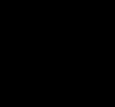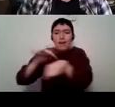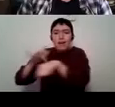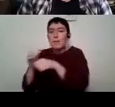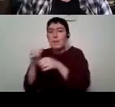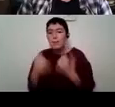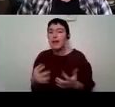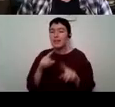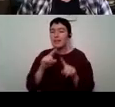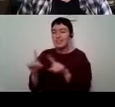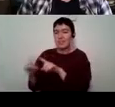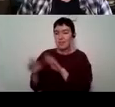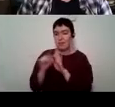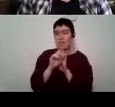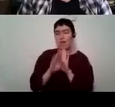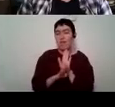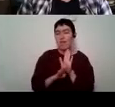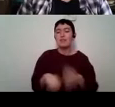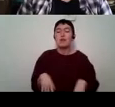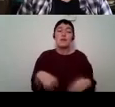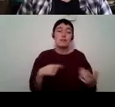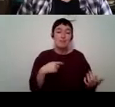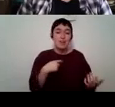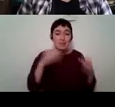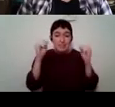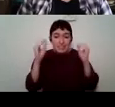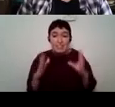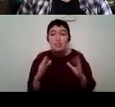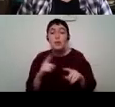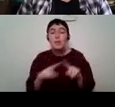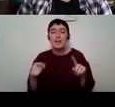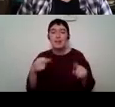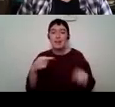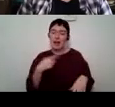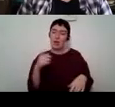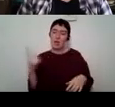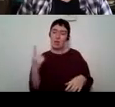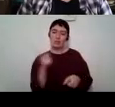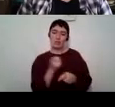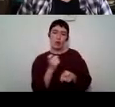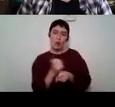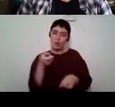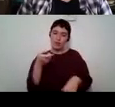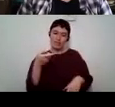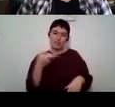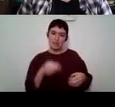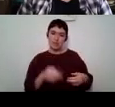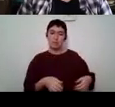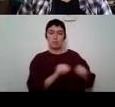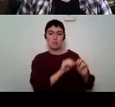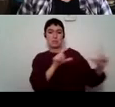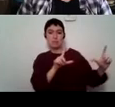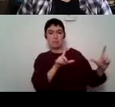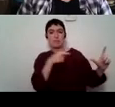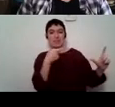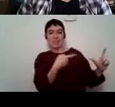start, and I joke, I'm a professor, and I always joke that I'm the worst at doing this part of setting this up. Let's play from the start. Okay,